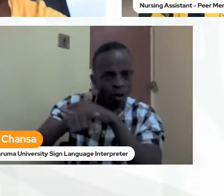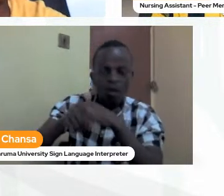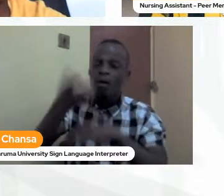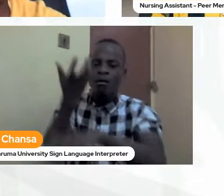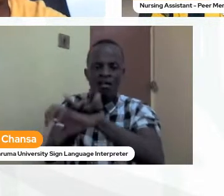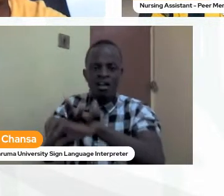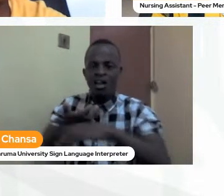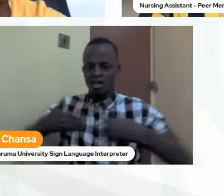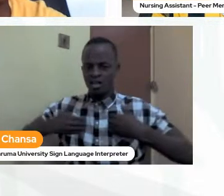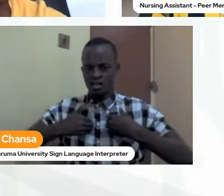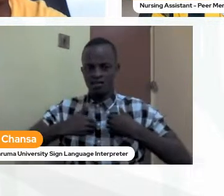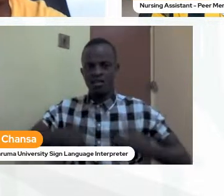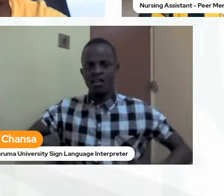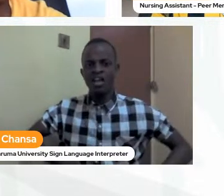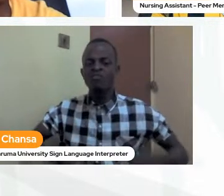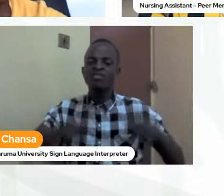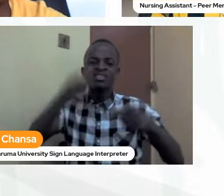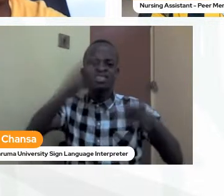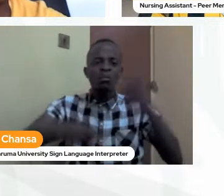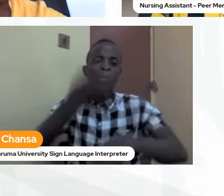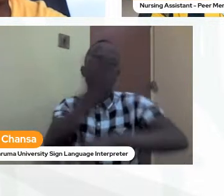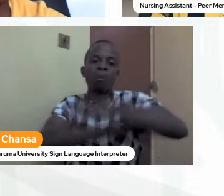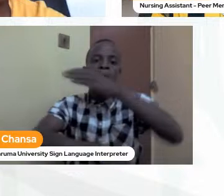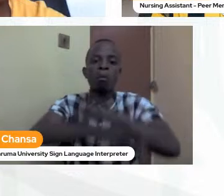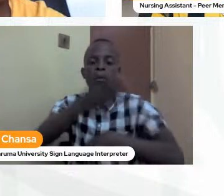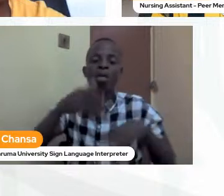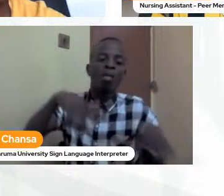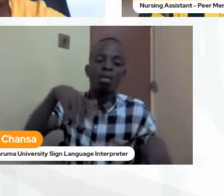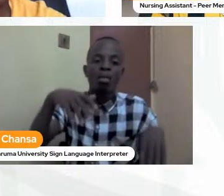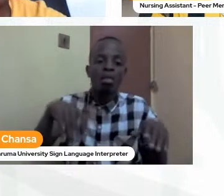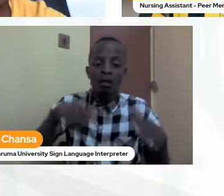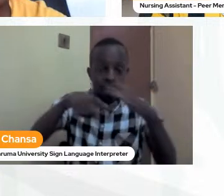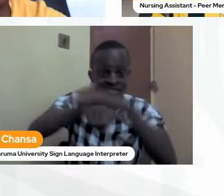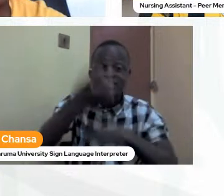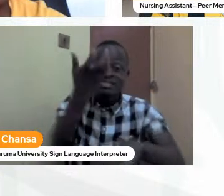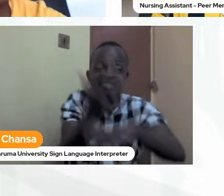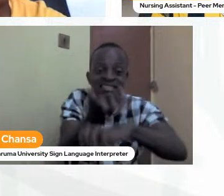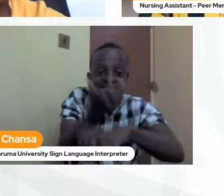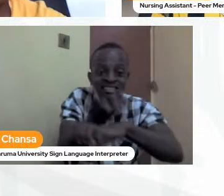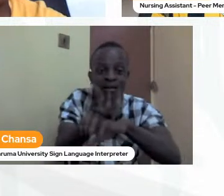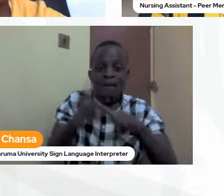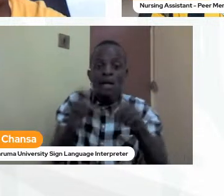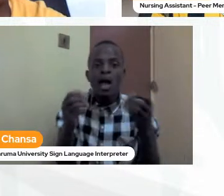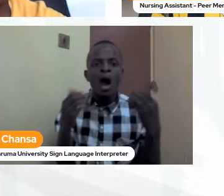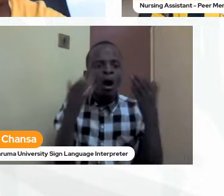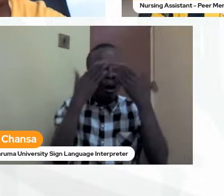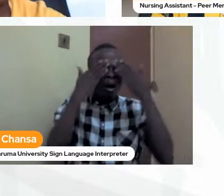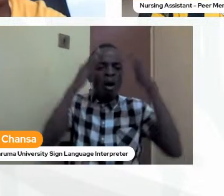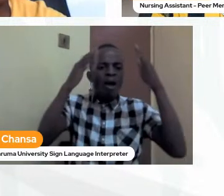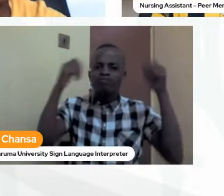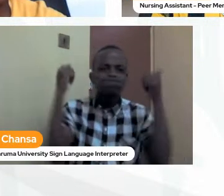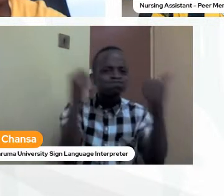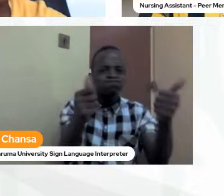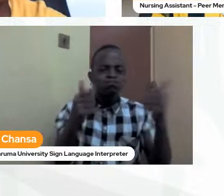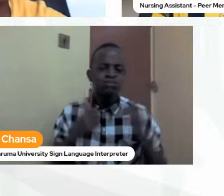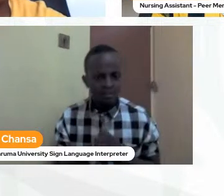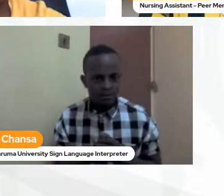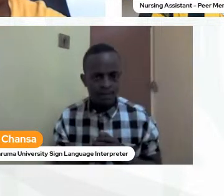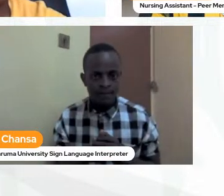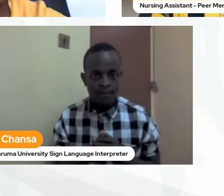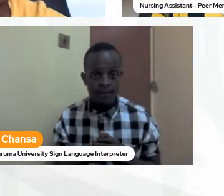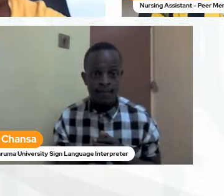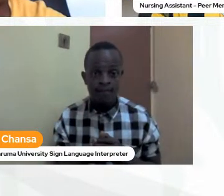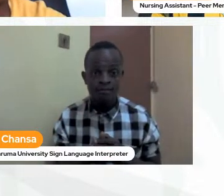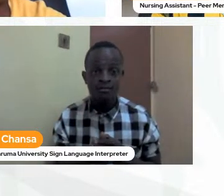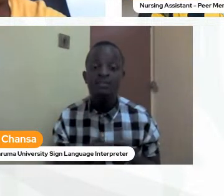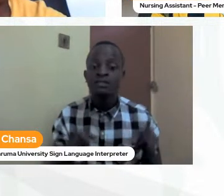young people with physical disabilities to be able to, to access some of those. And also, generally, we have